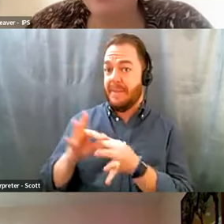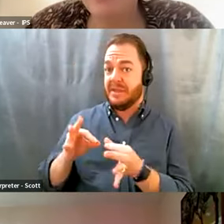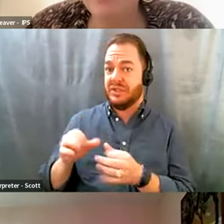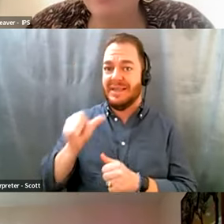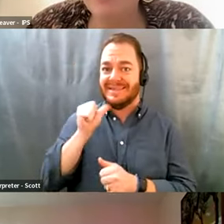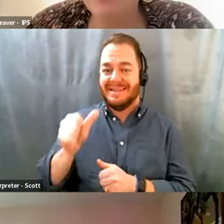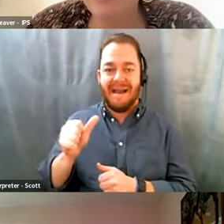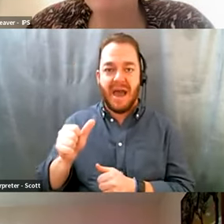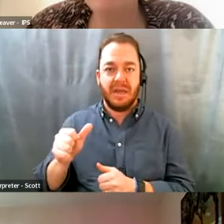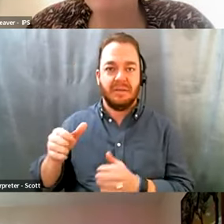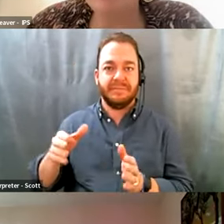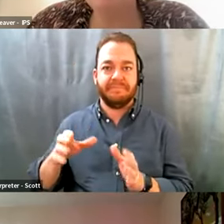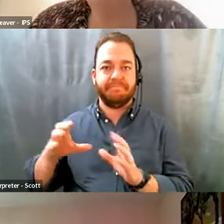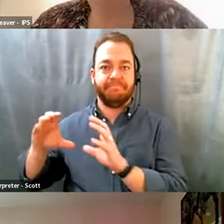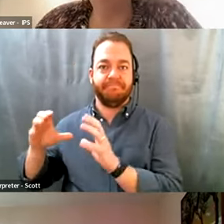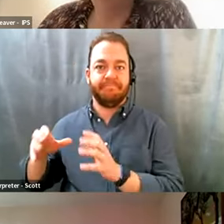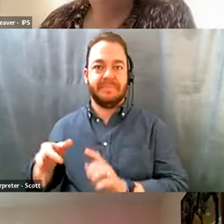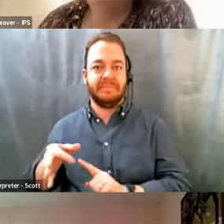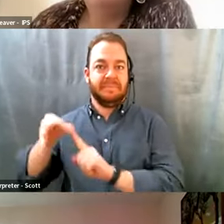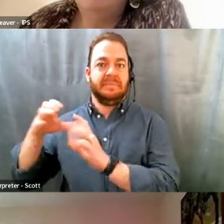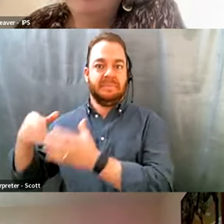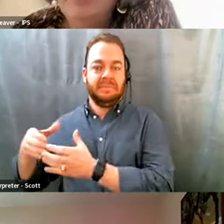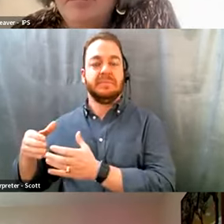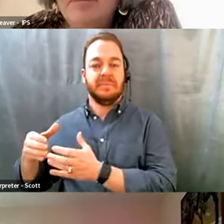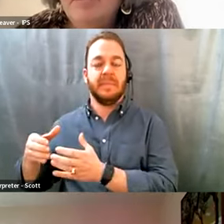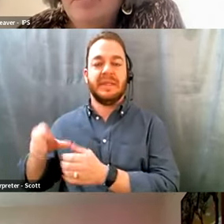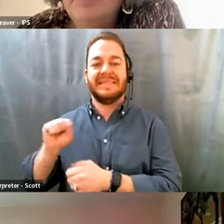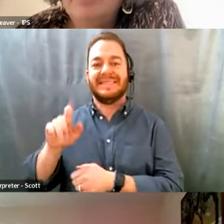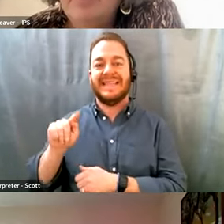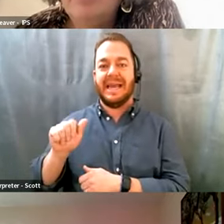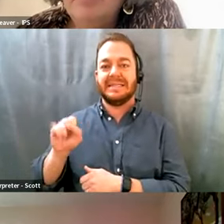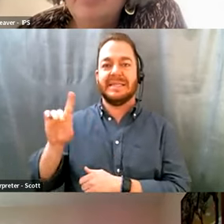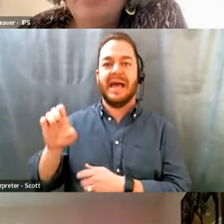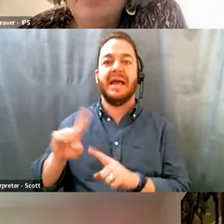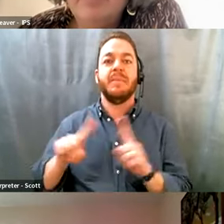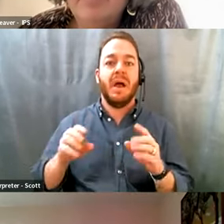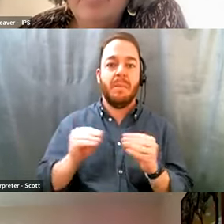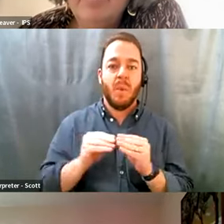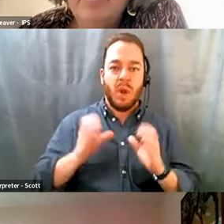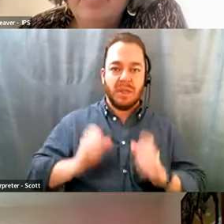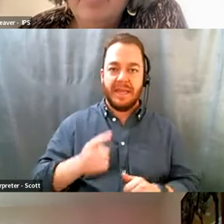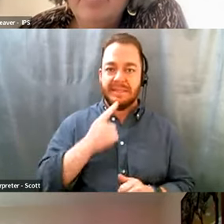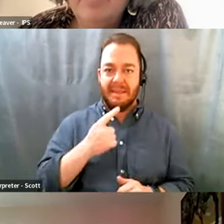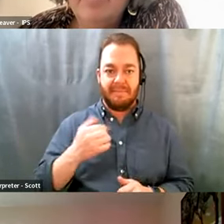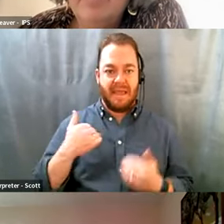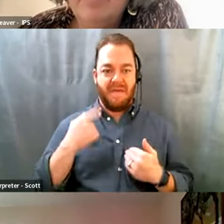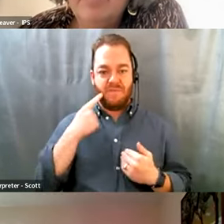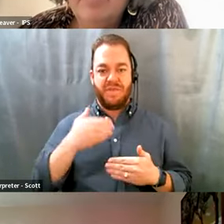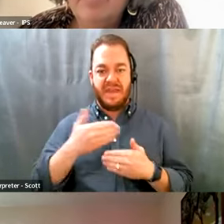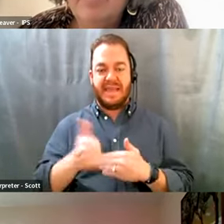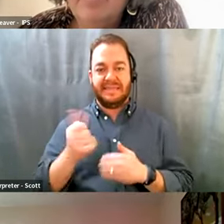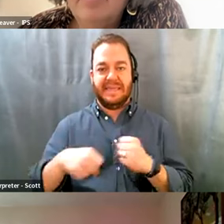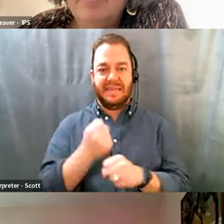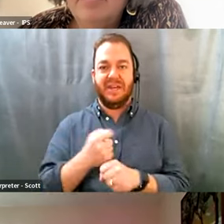set aside, you know, to take it just a little bit further, it's more of a client saying, I have for the next 10 years, I'm spending